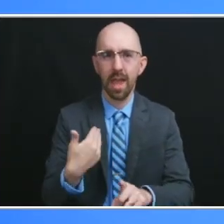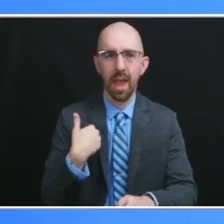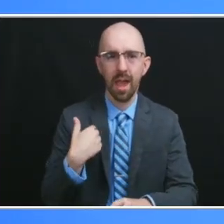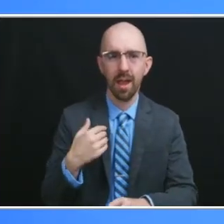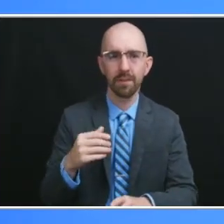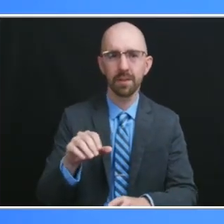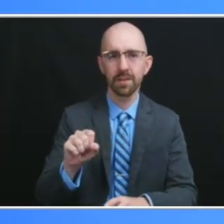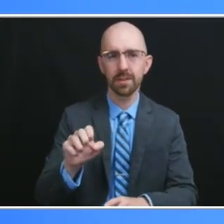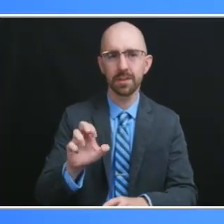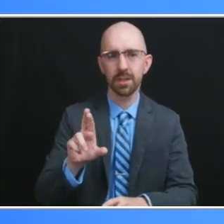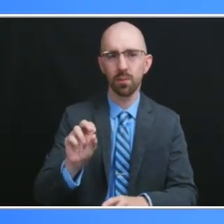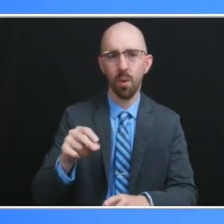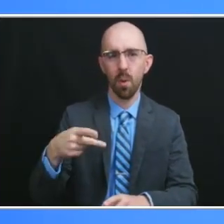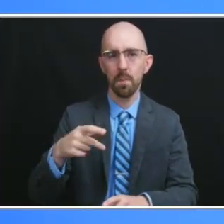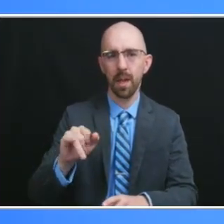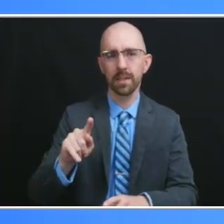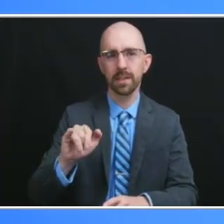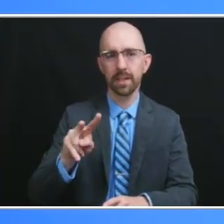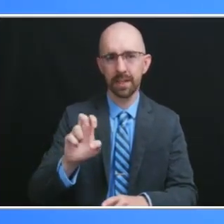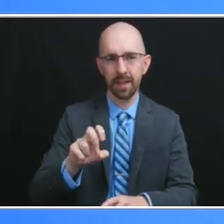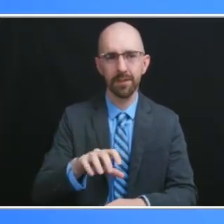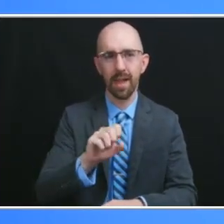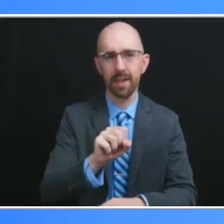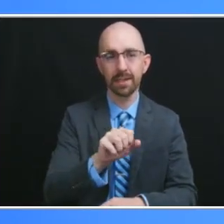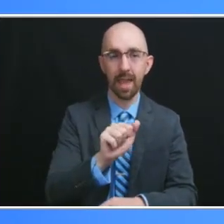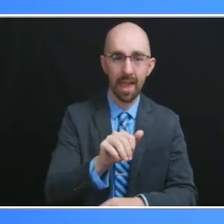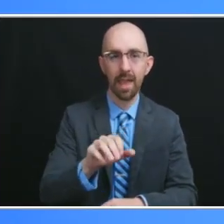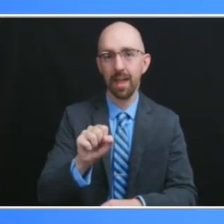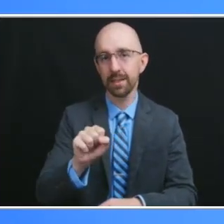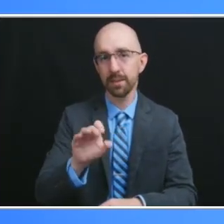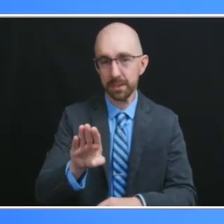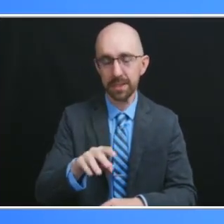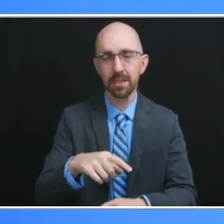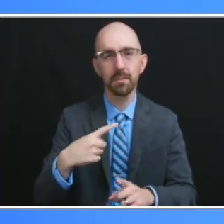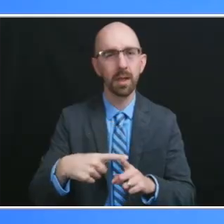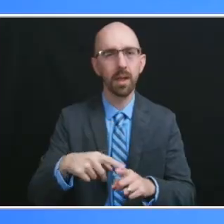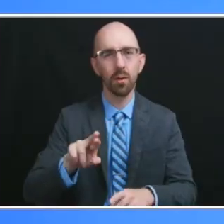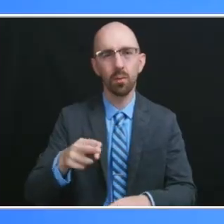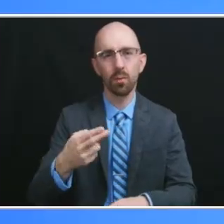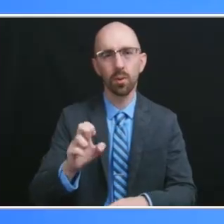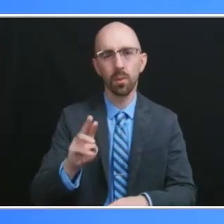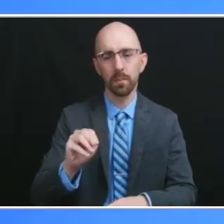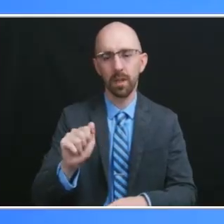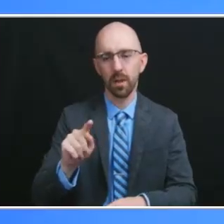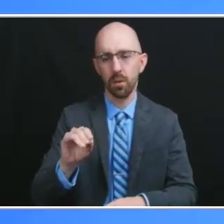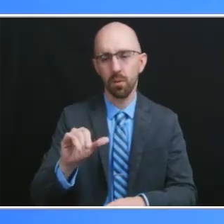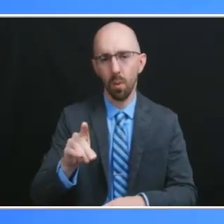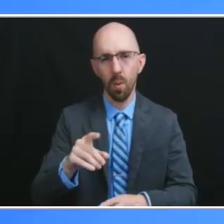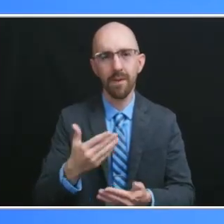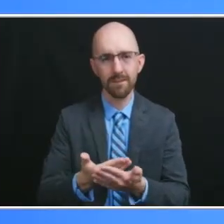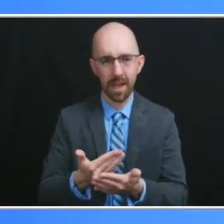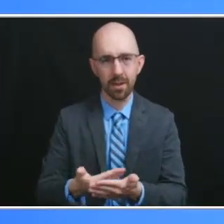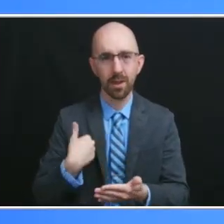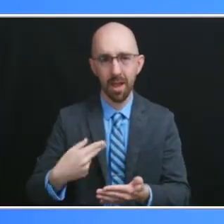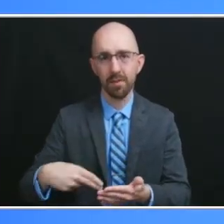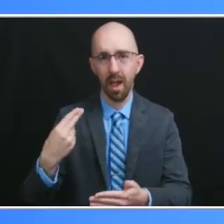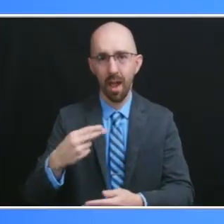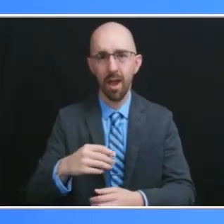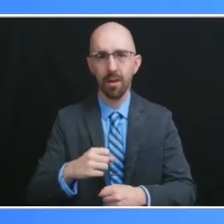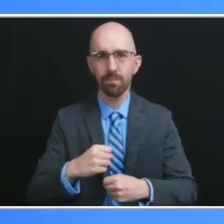so that SSA antibody, SSB, a positive rheumatoid factor. They have high inflammatory markers,